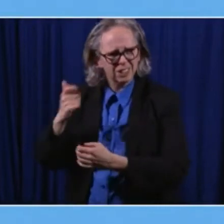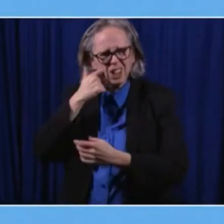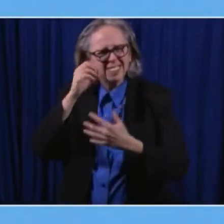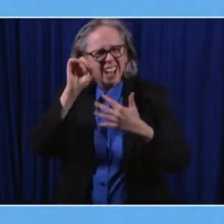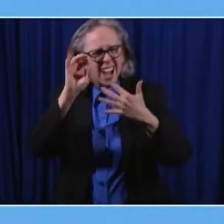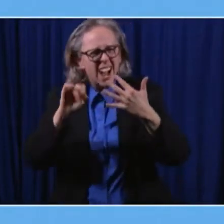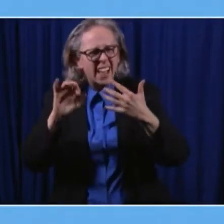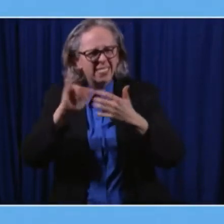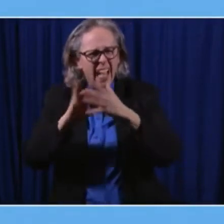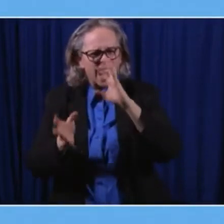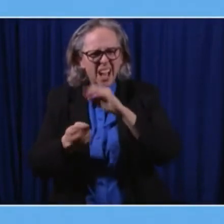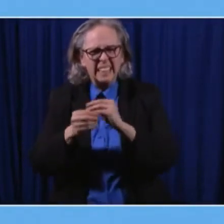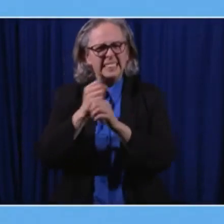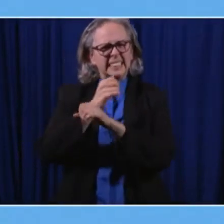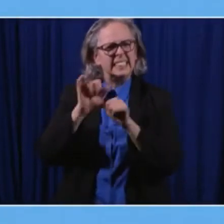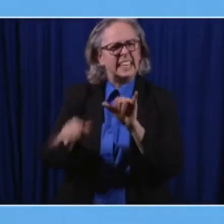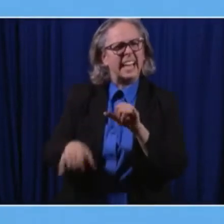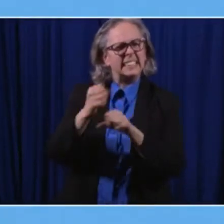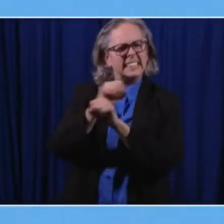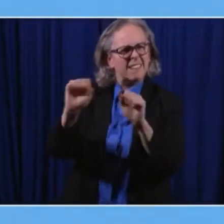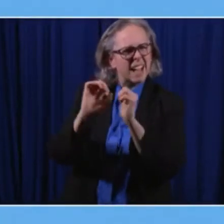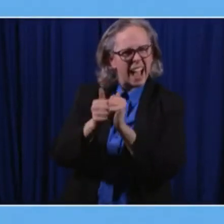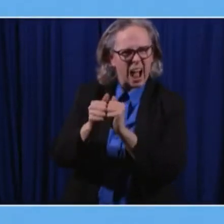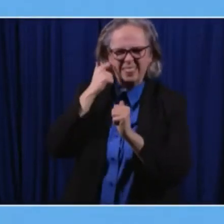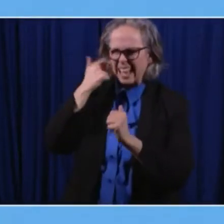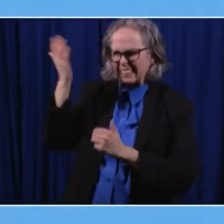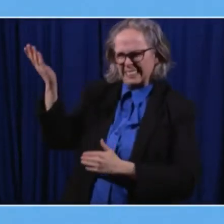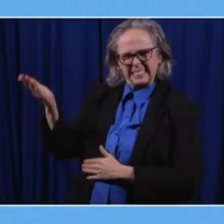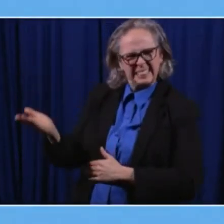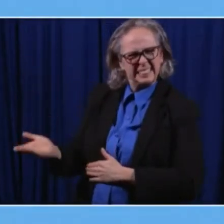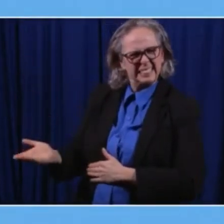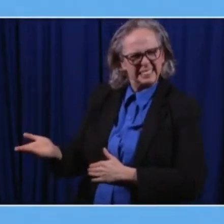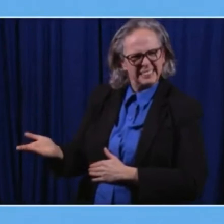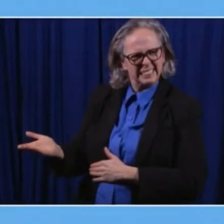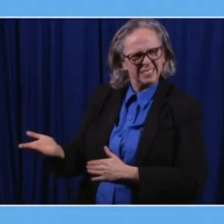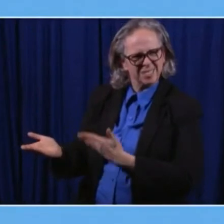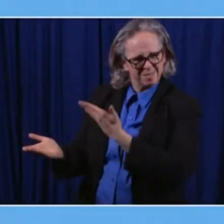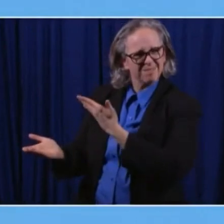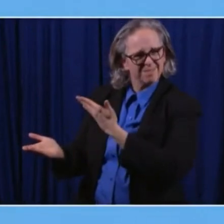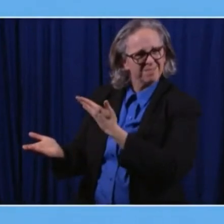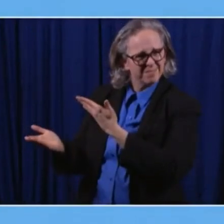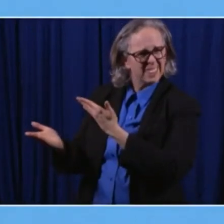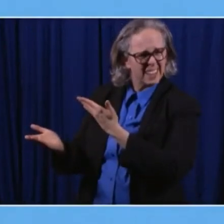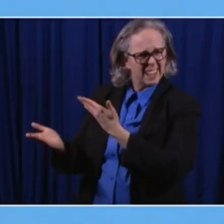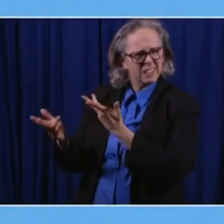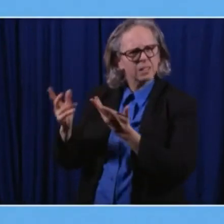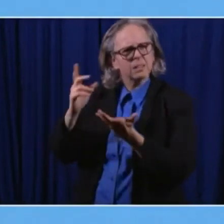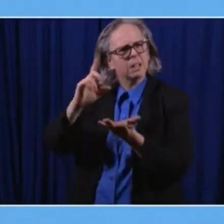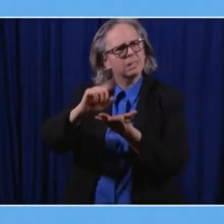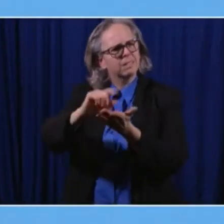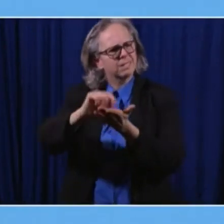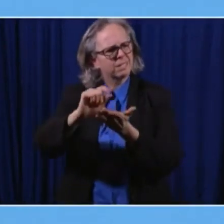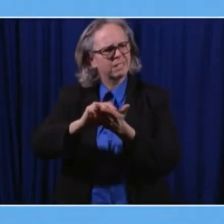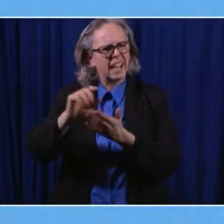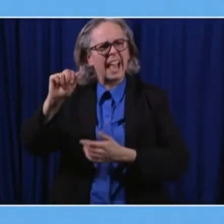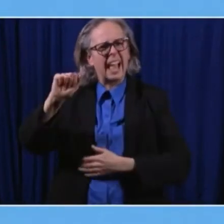actually is a newspaper ad that's going to start showing up in newspapers. This is